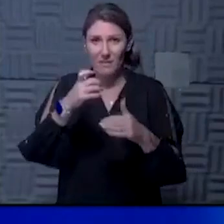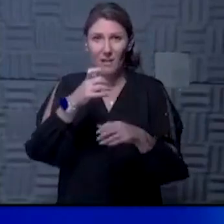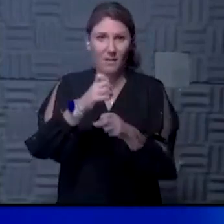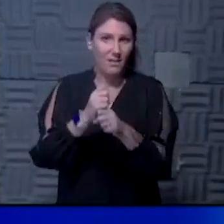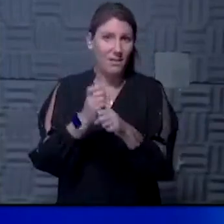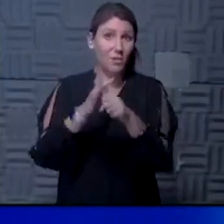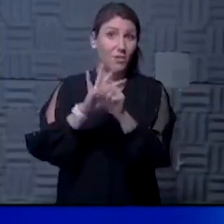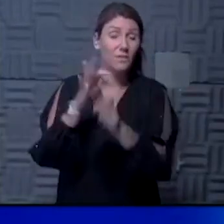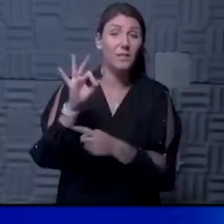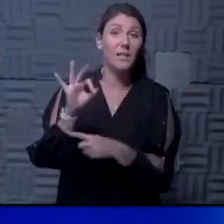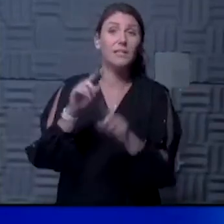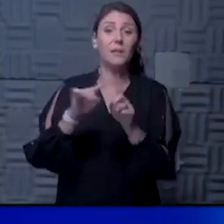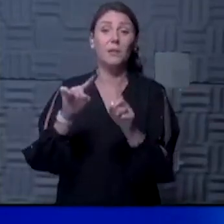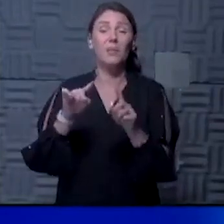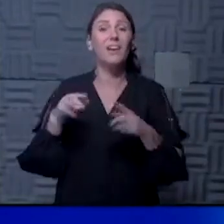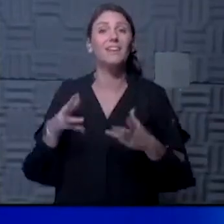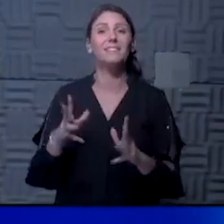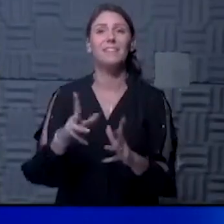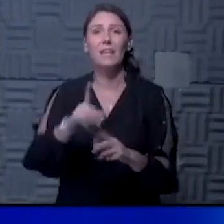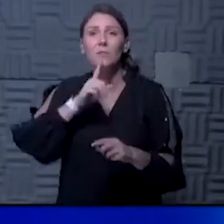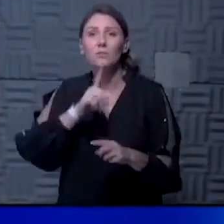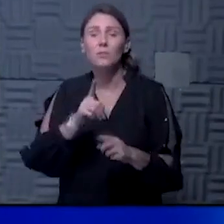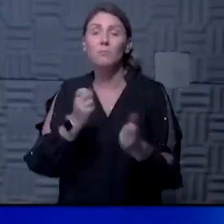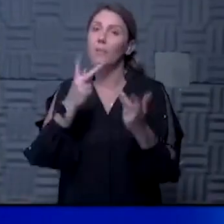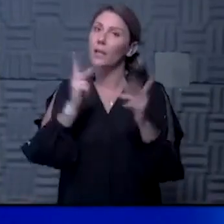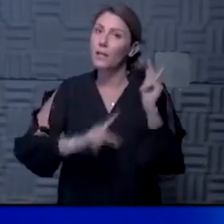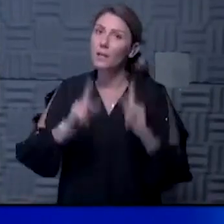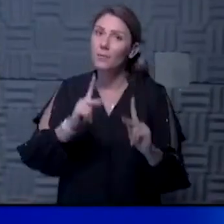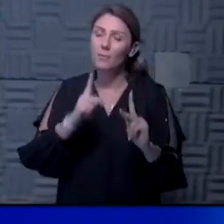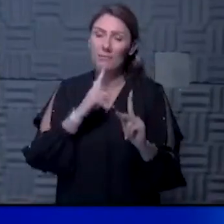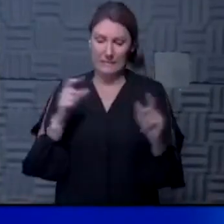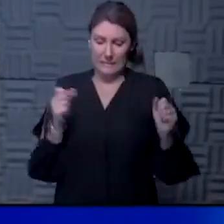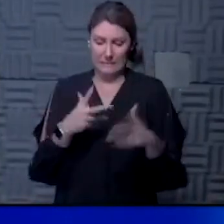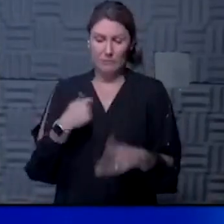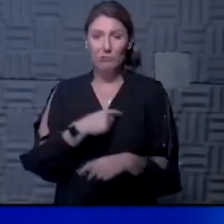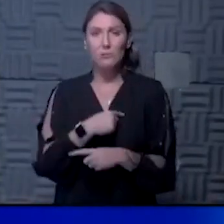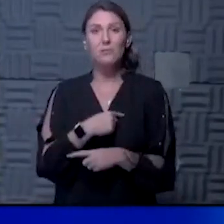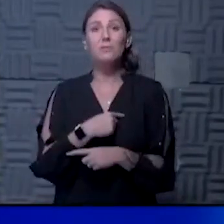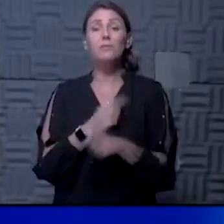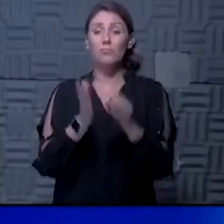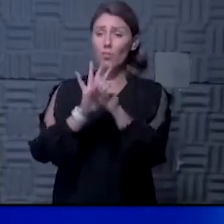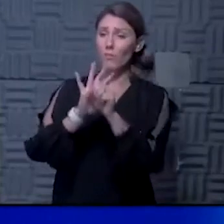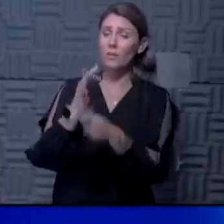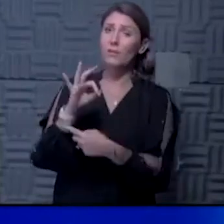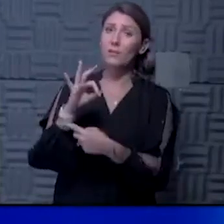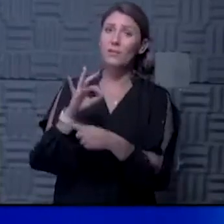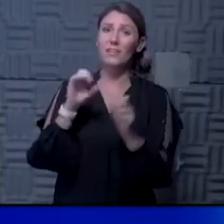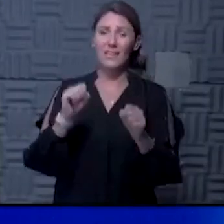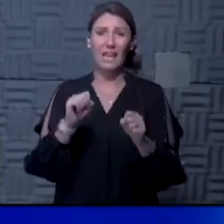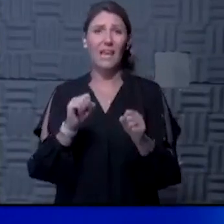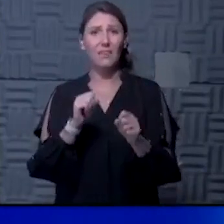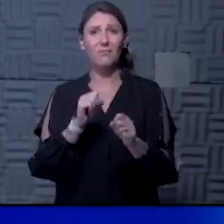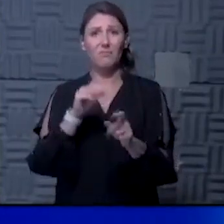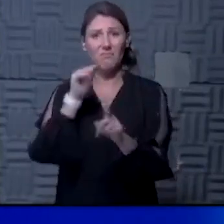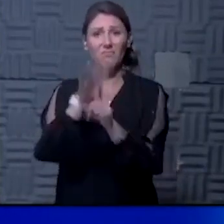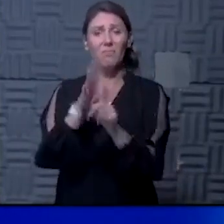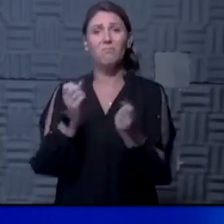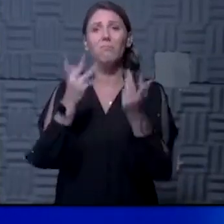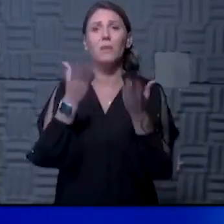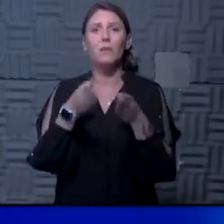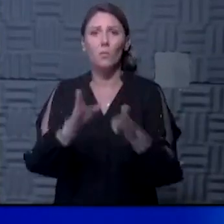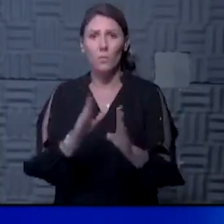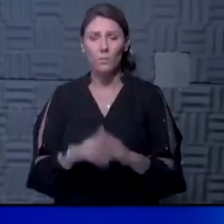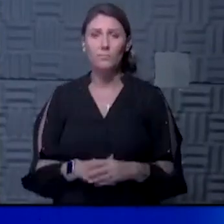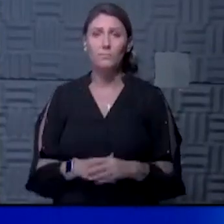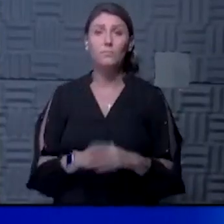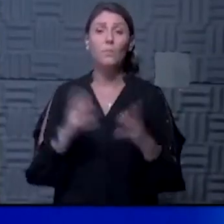the anxiety is real for a lot of people, and I know it scares us because COVID can get you in many different ways. What I can